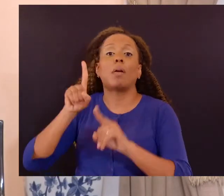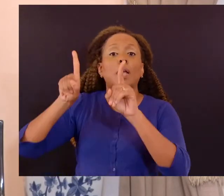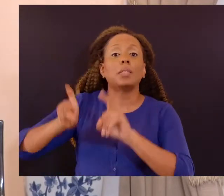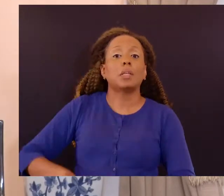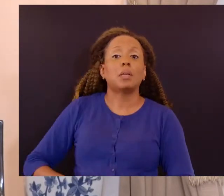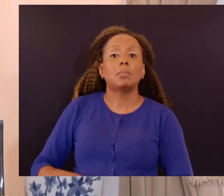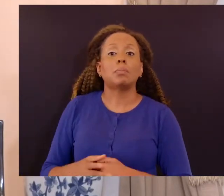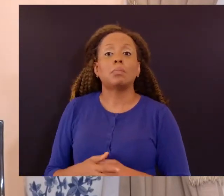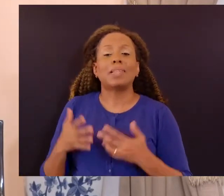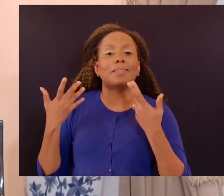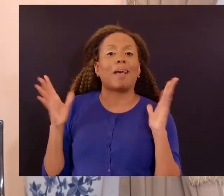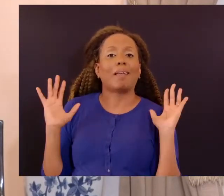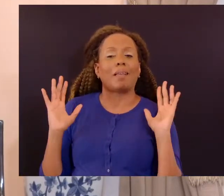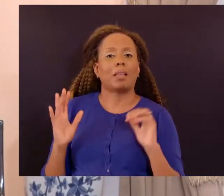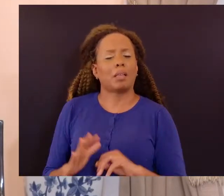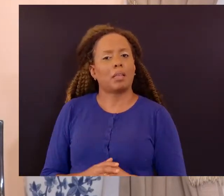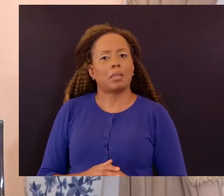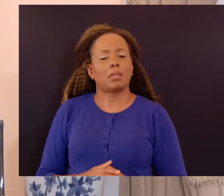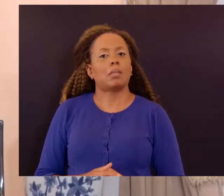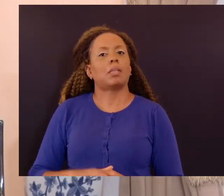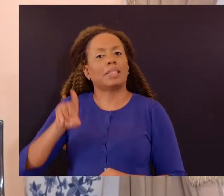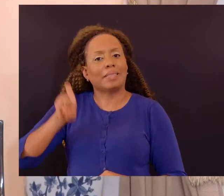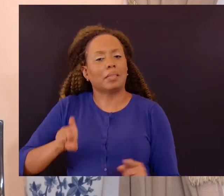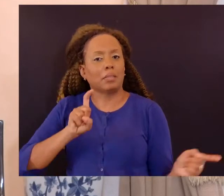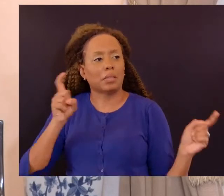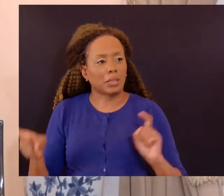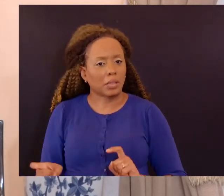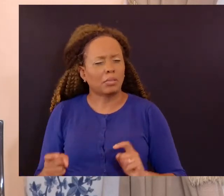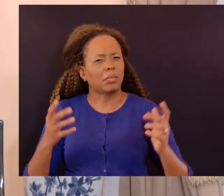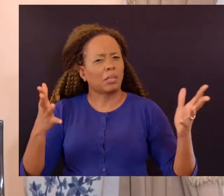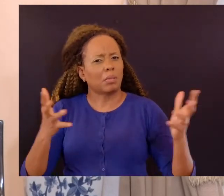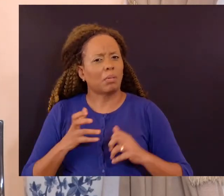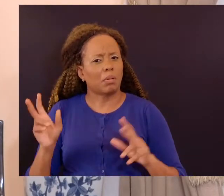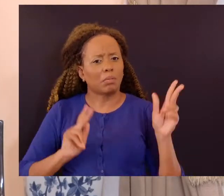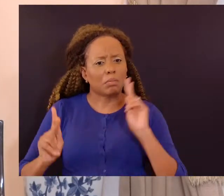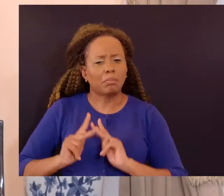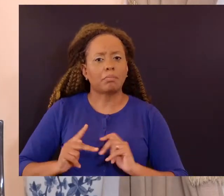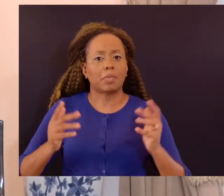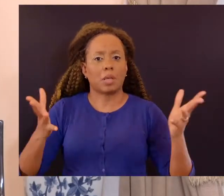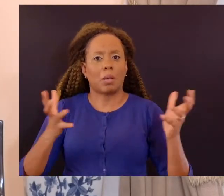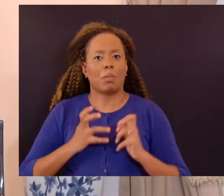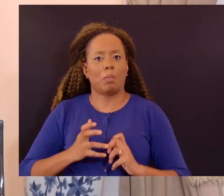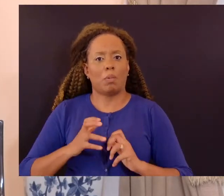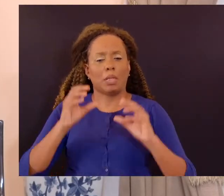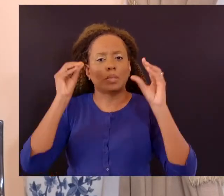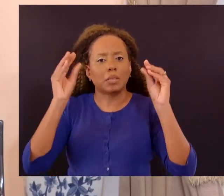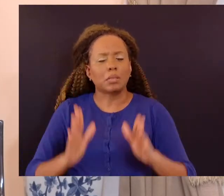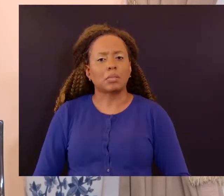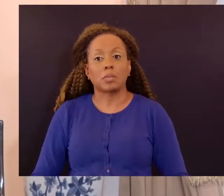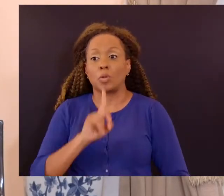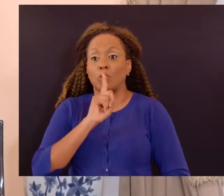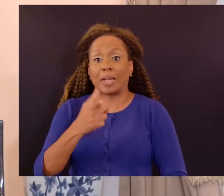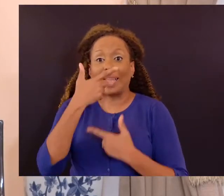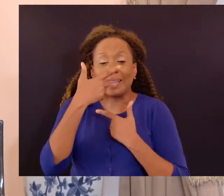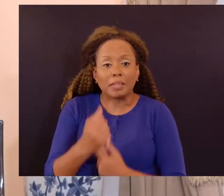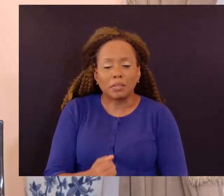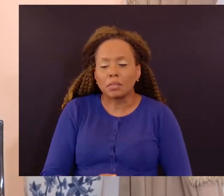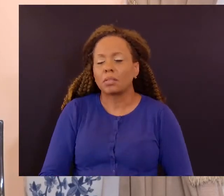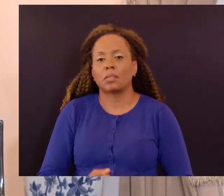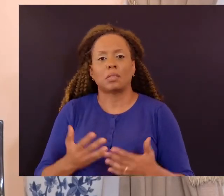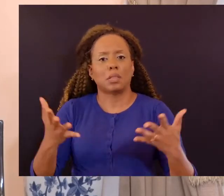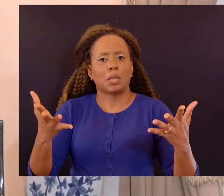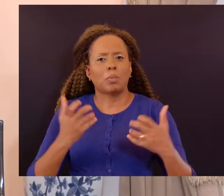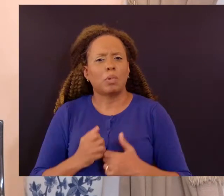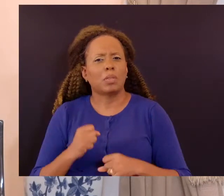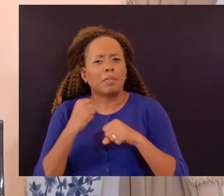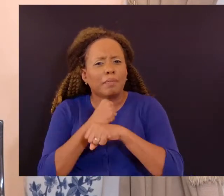the narrative must now change in terms of that we want people in the profession who are interested in our children, who are going to fight for our children, who